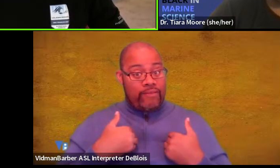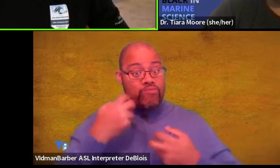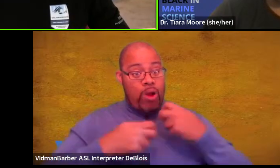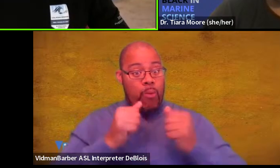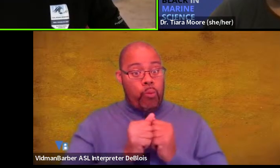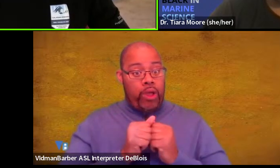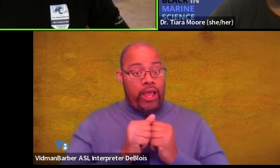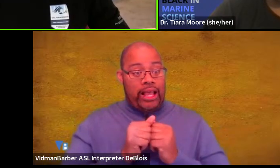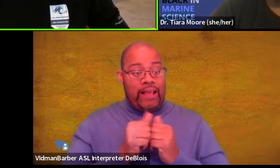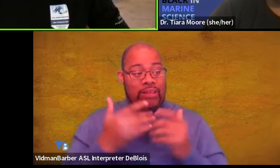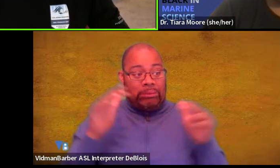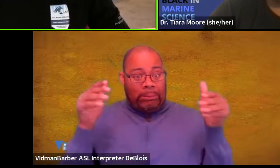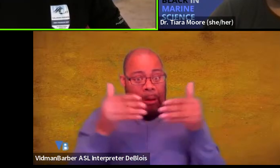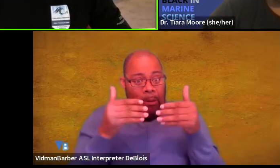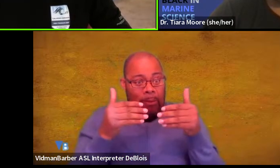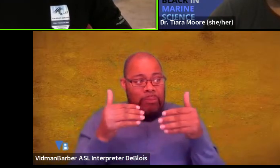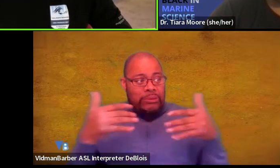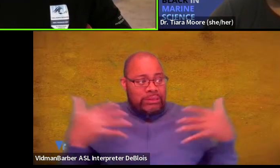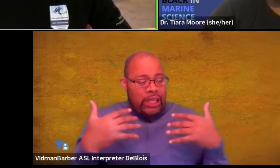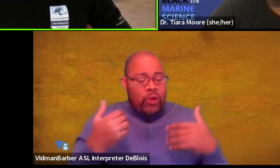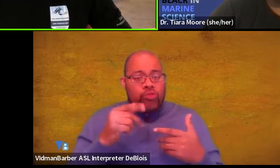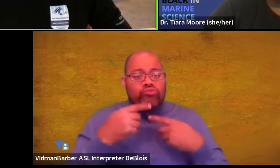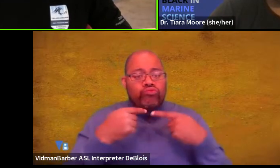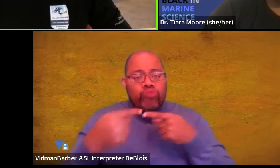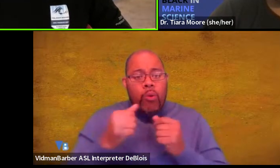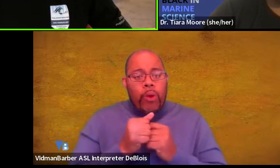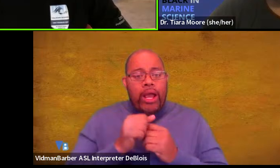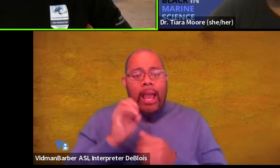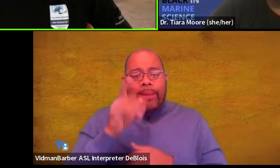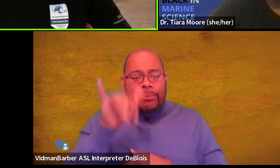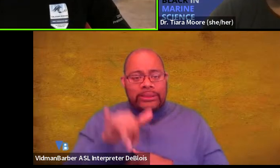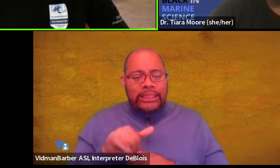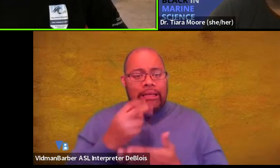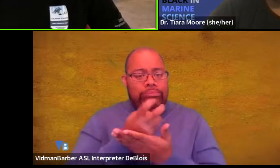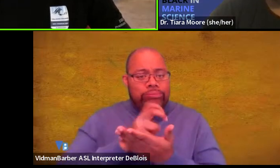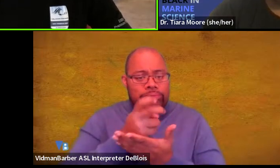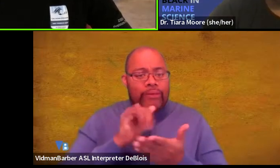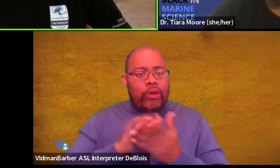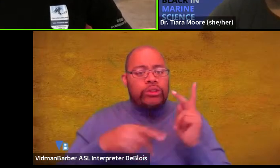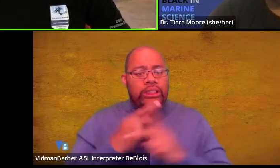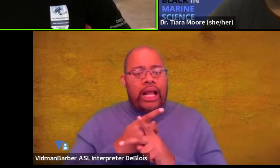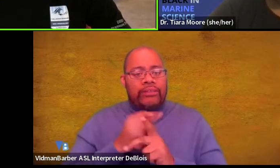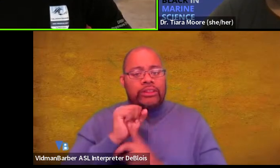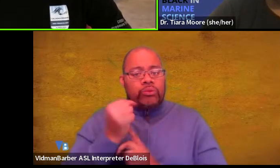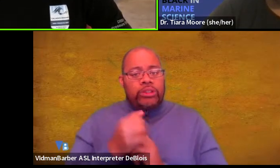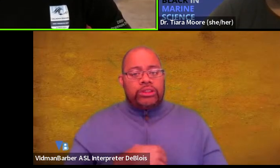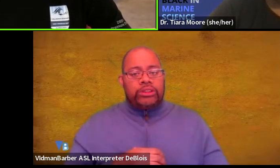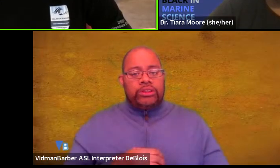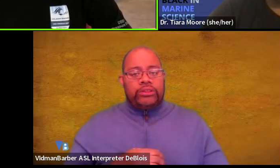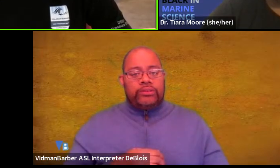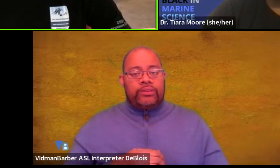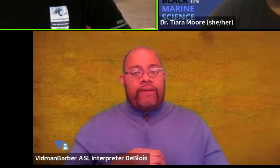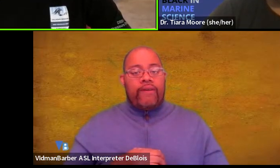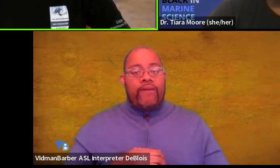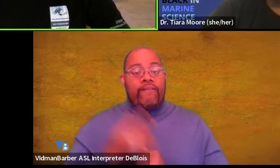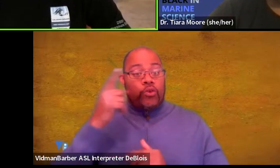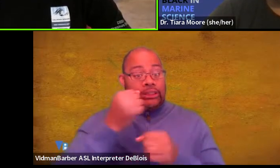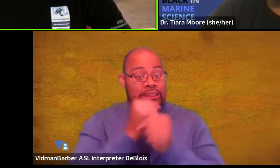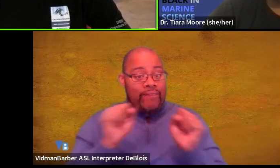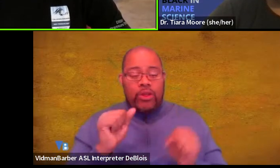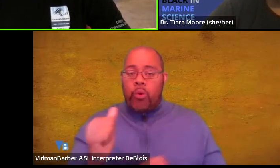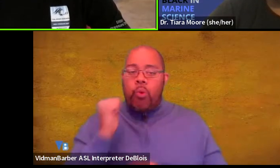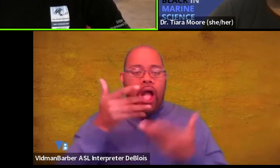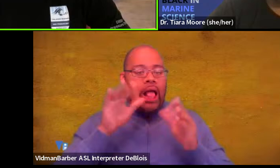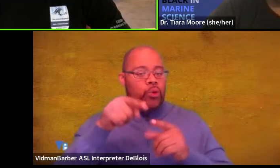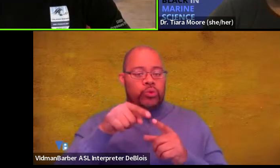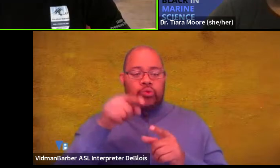with claustrophobia, or maybe struggling with epilepsy, or any of those types of conditions, for your safety, they won't